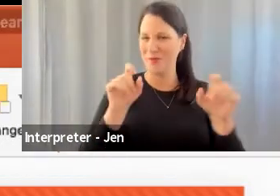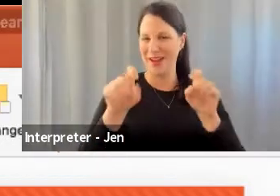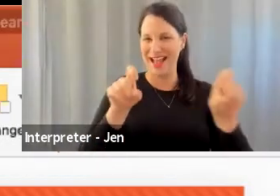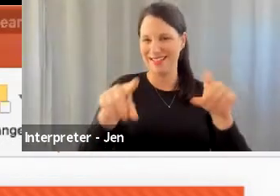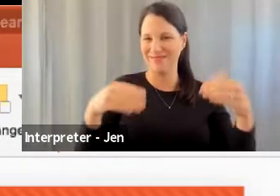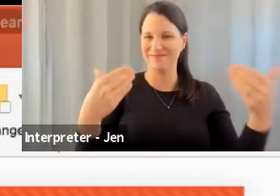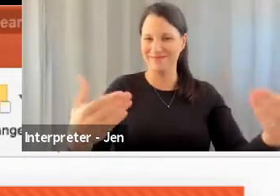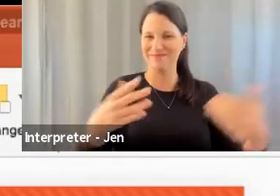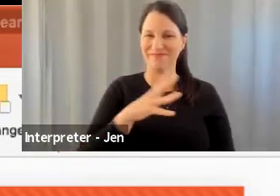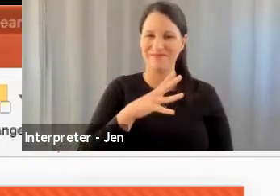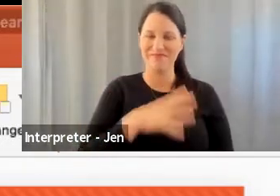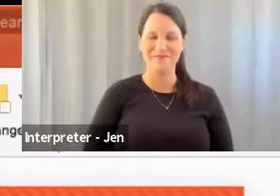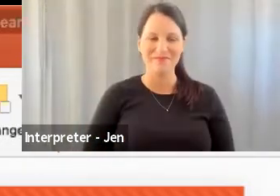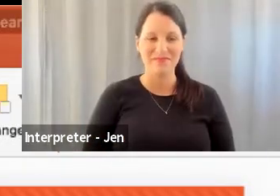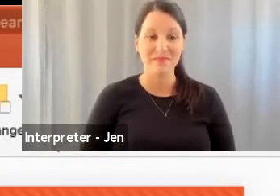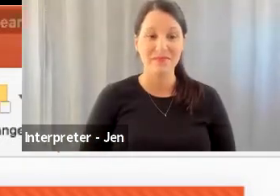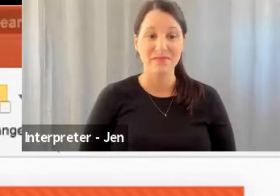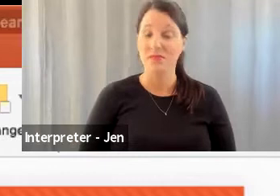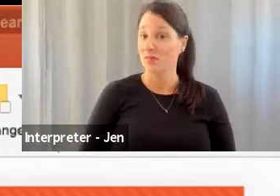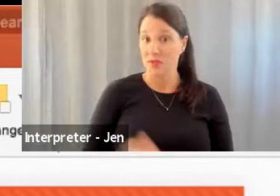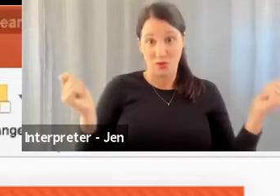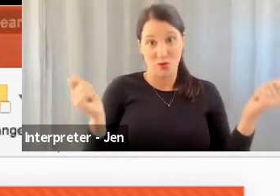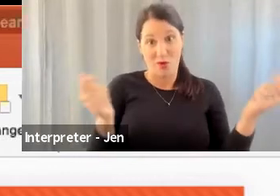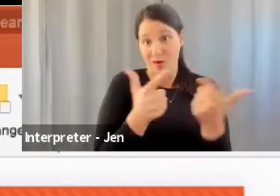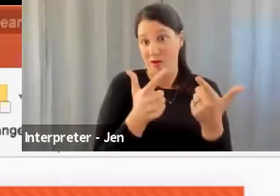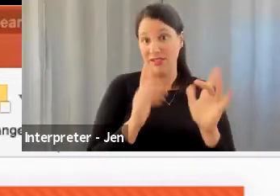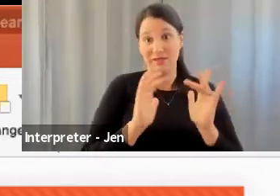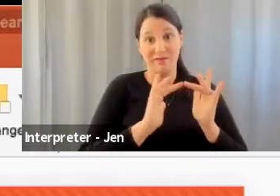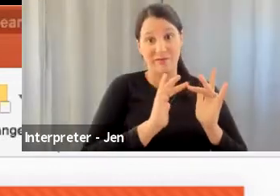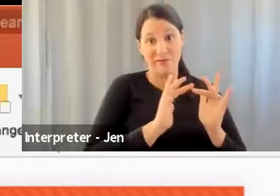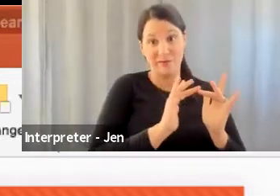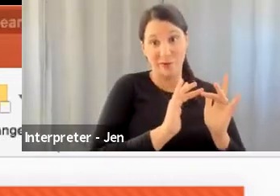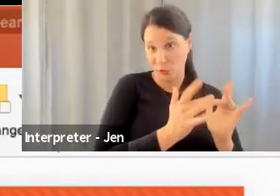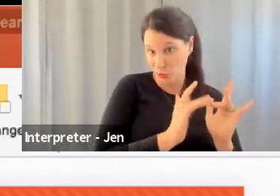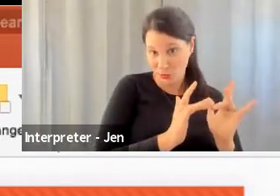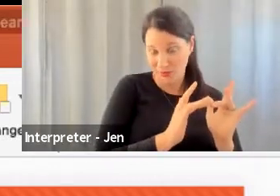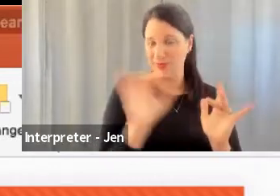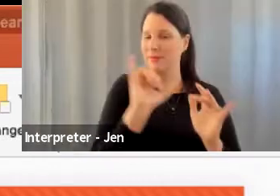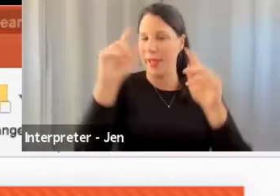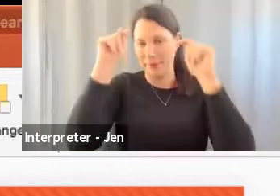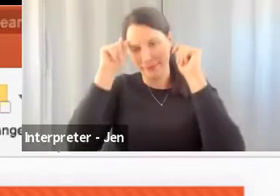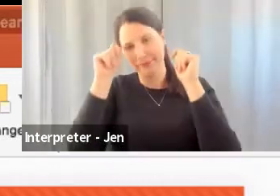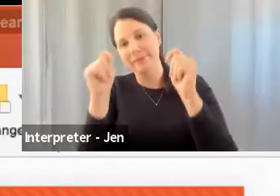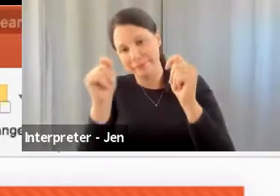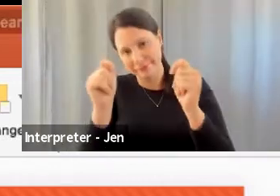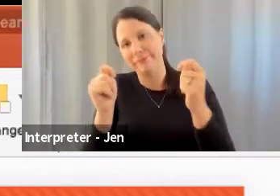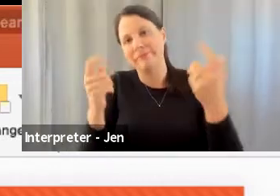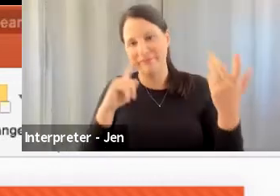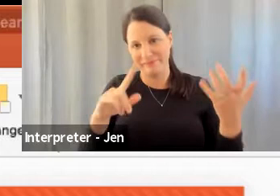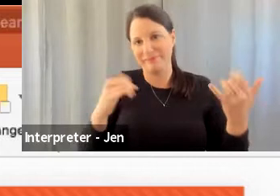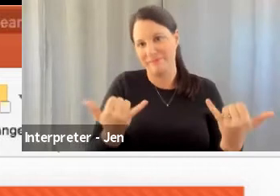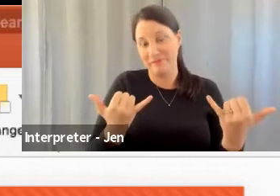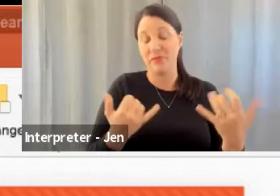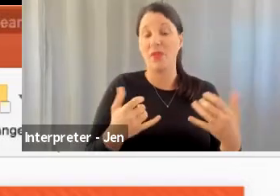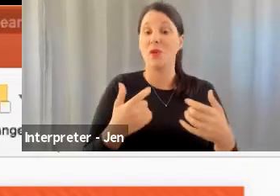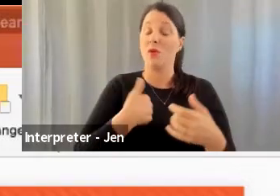So since everything is virtual, so is our online tutoring. Basically, we offer free online